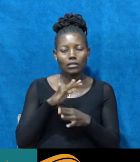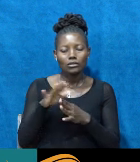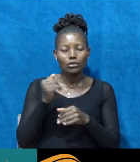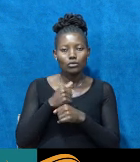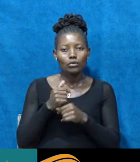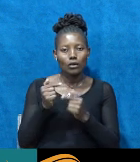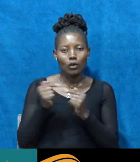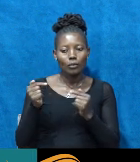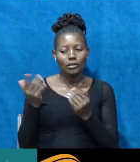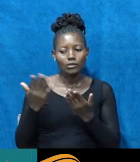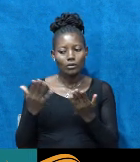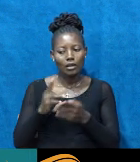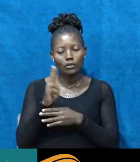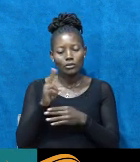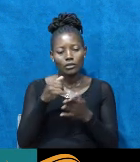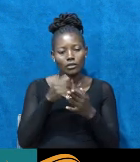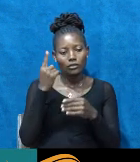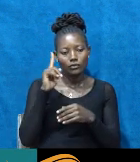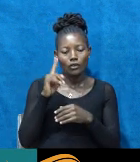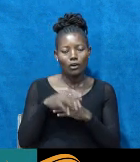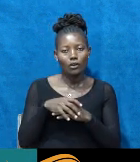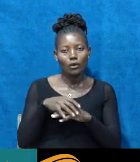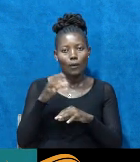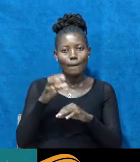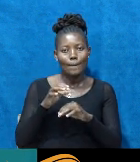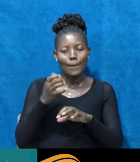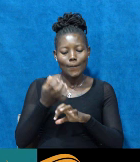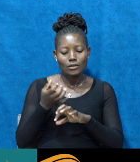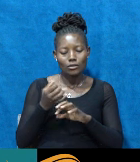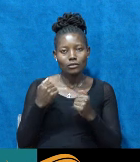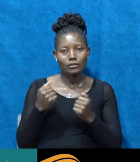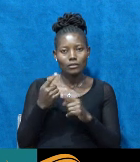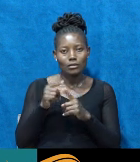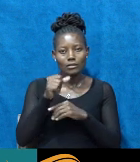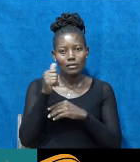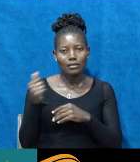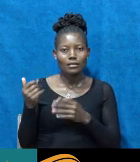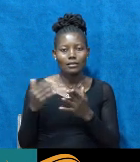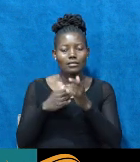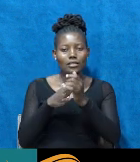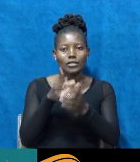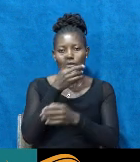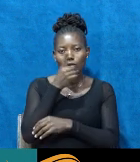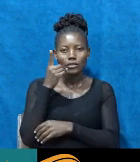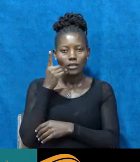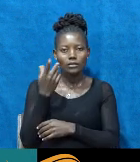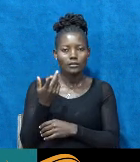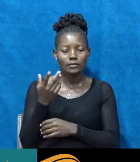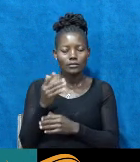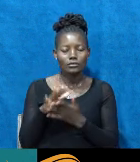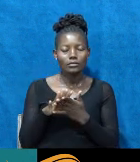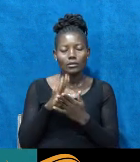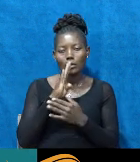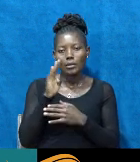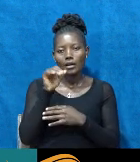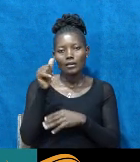taking it for muscle strength, but on the other side, it's causing dehydration, so there will be an inverse effect. So with